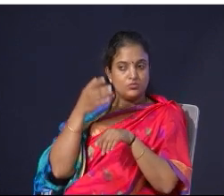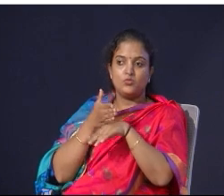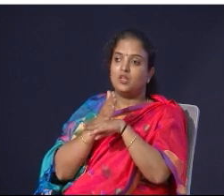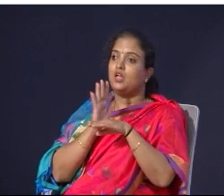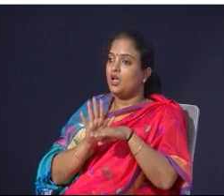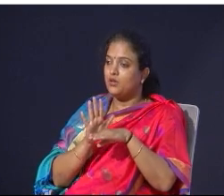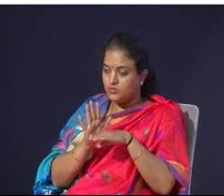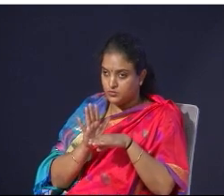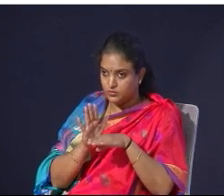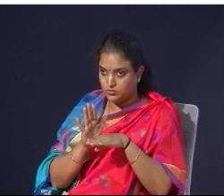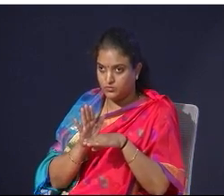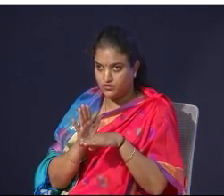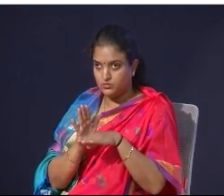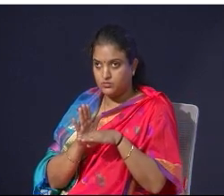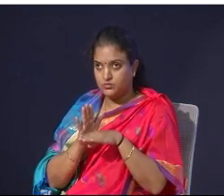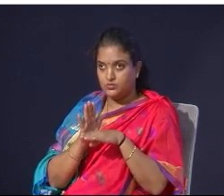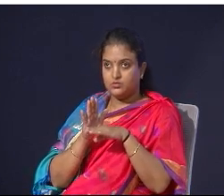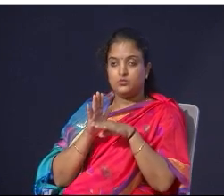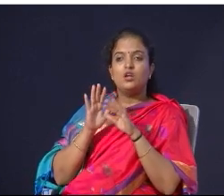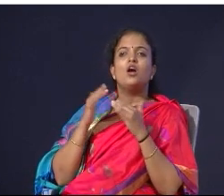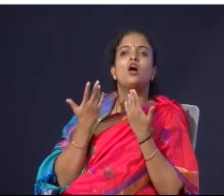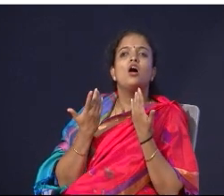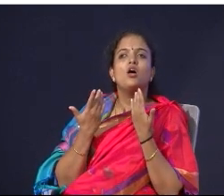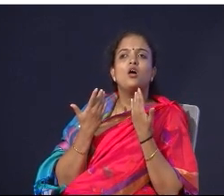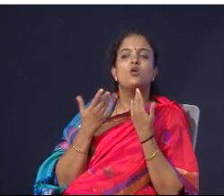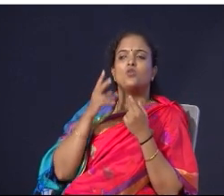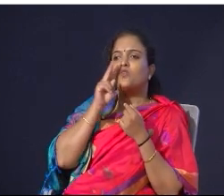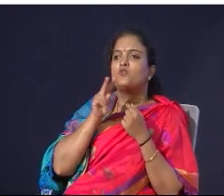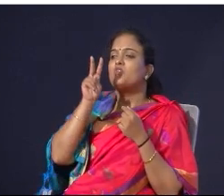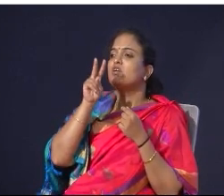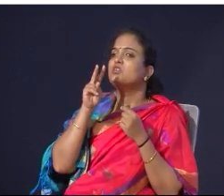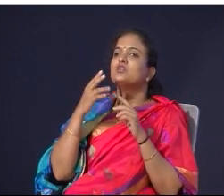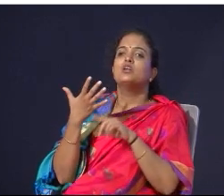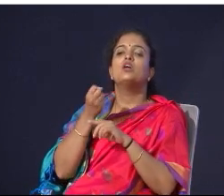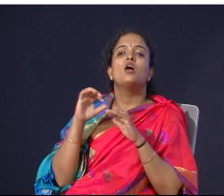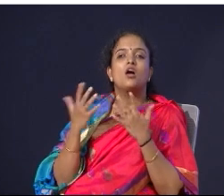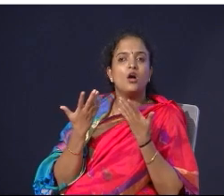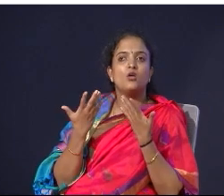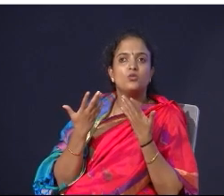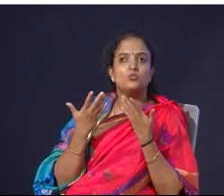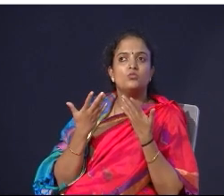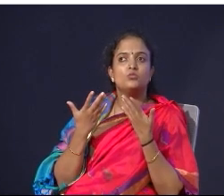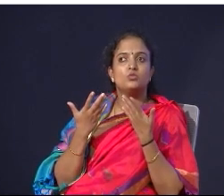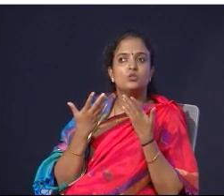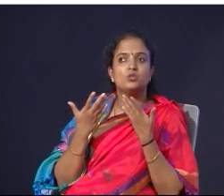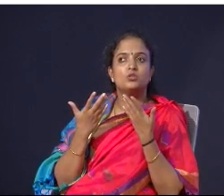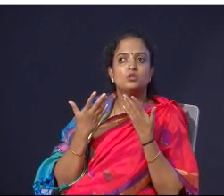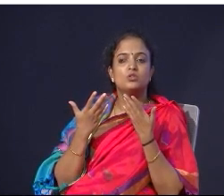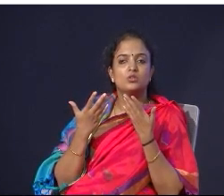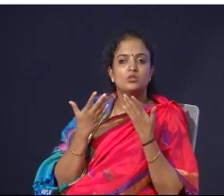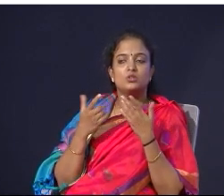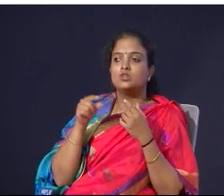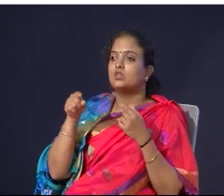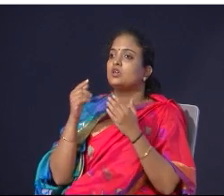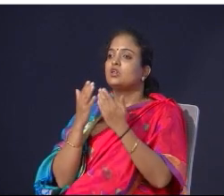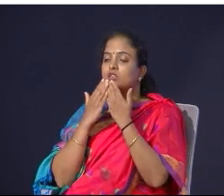Then there is Mary Moses' model on vision recovery. How is vision recovered? At what stages? We're going to look into it. Also, Perkins School for the